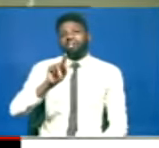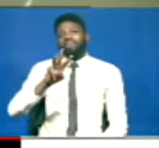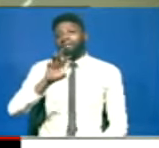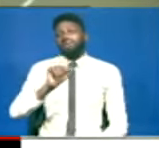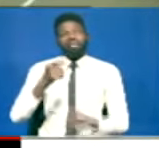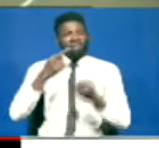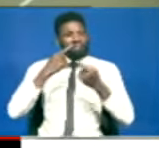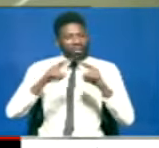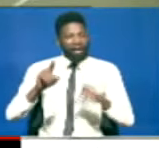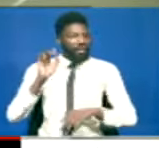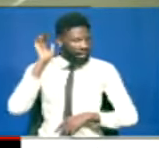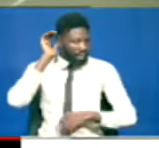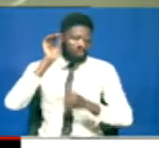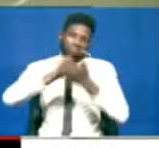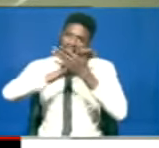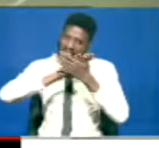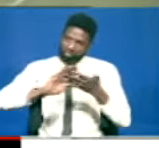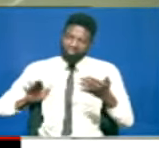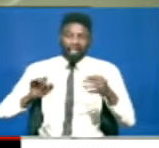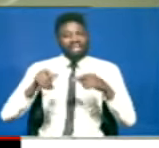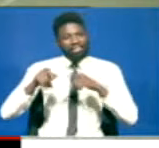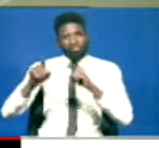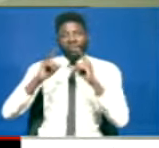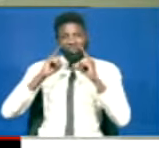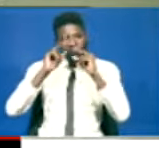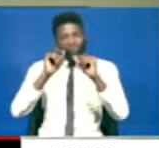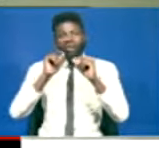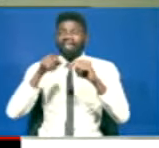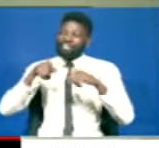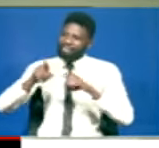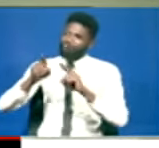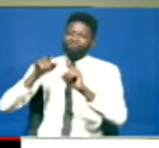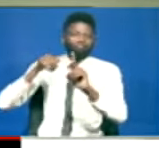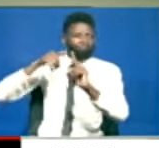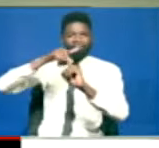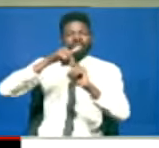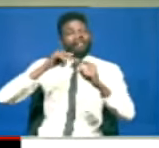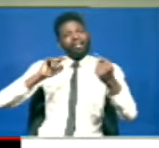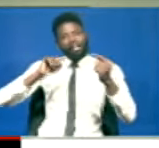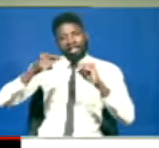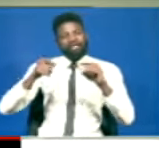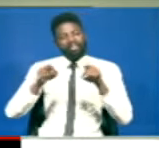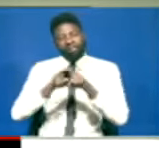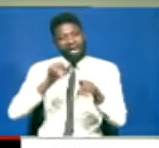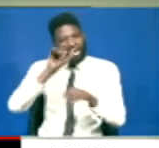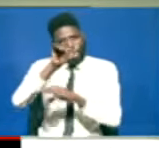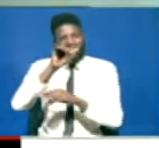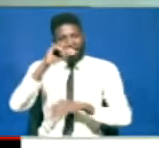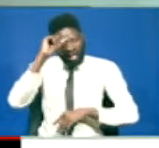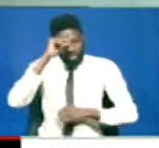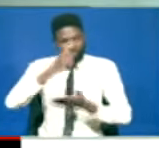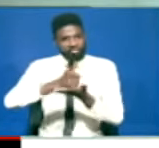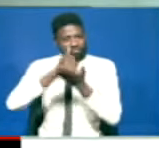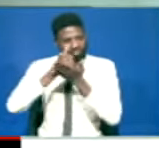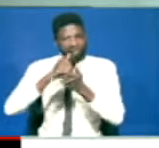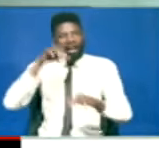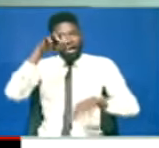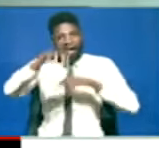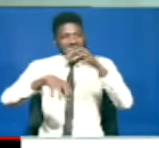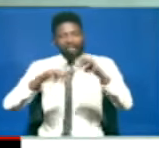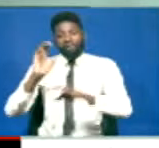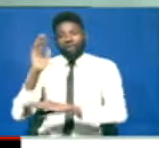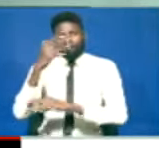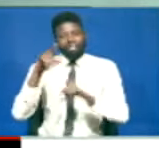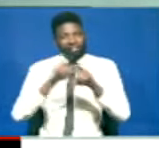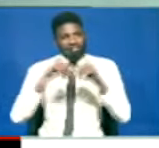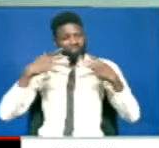victims narrated how they were attacked and also called on the government to help in reducing human-wildlife conflict in the area. They urged the county